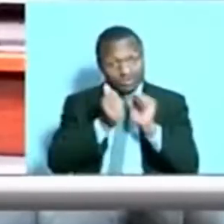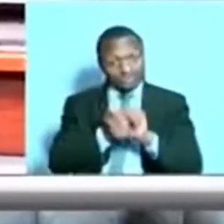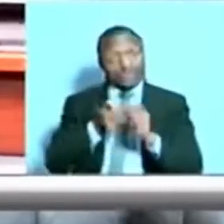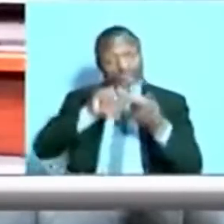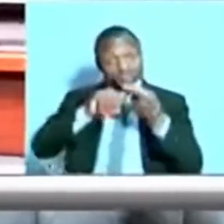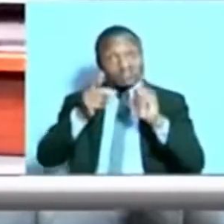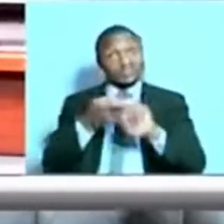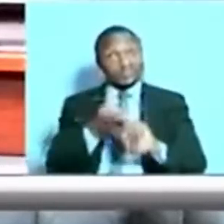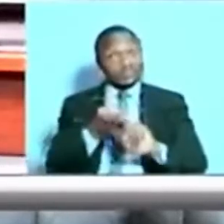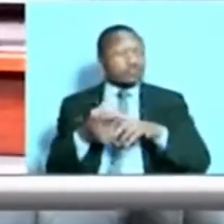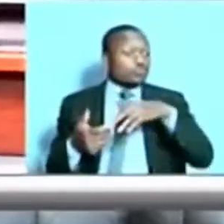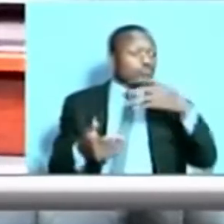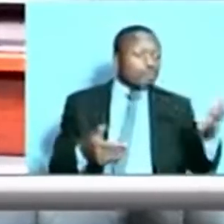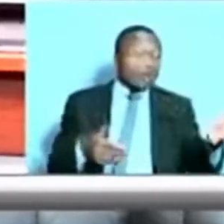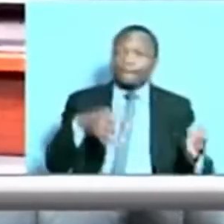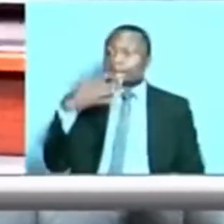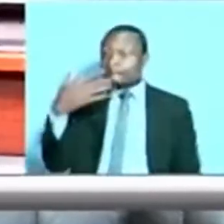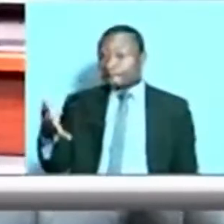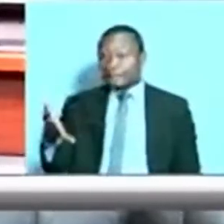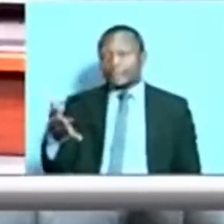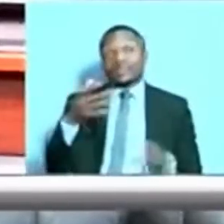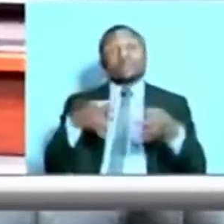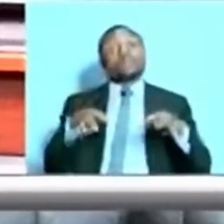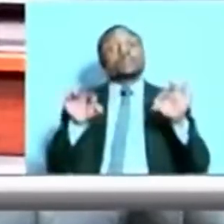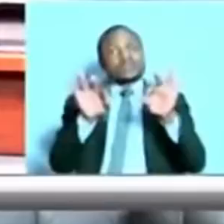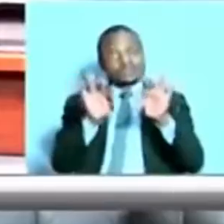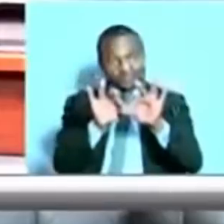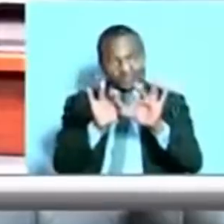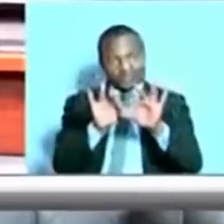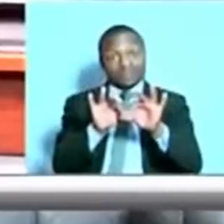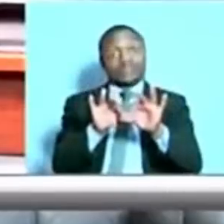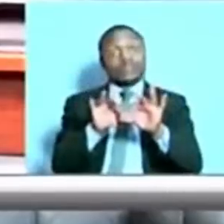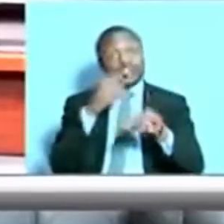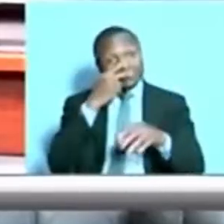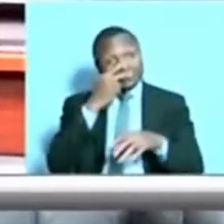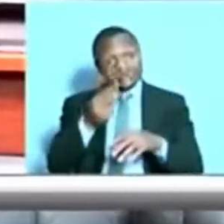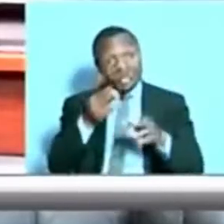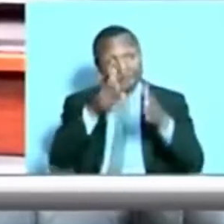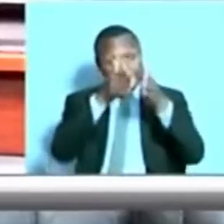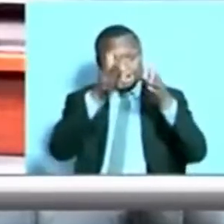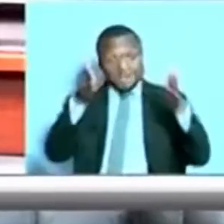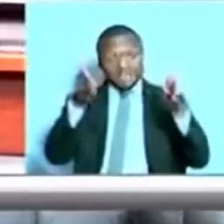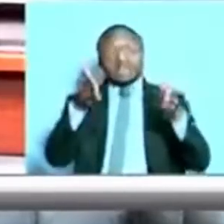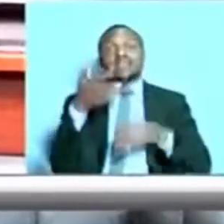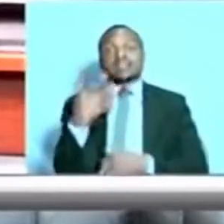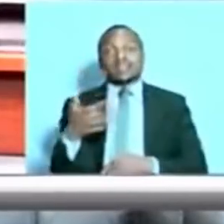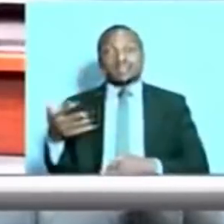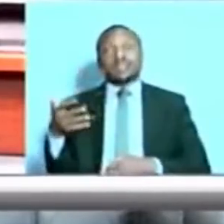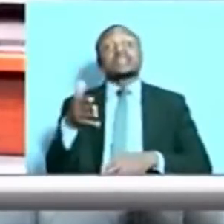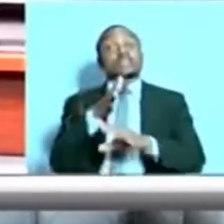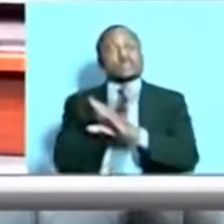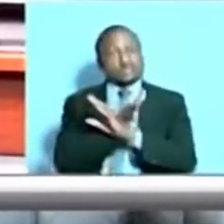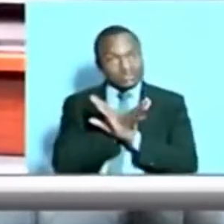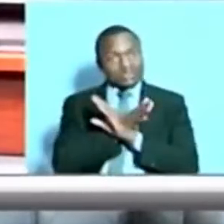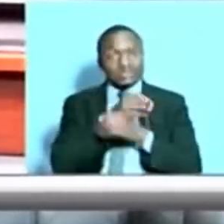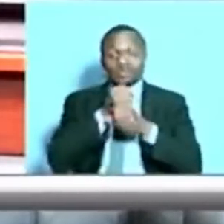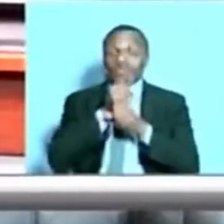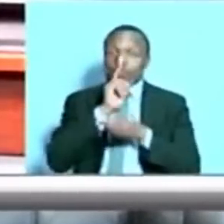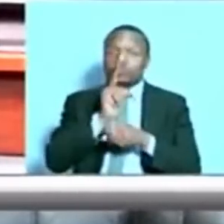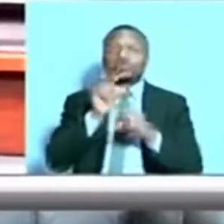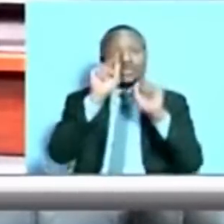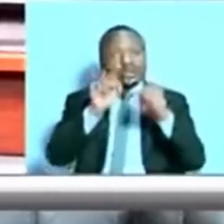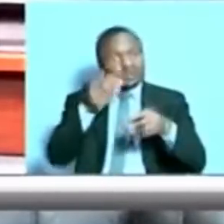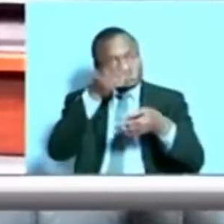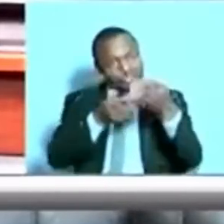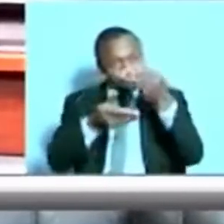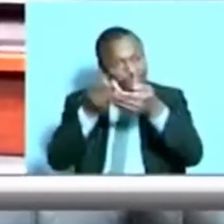from either right or left, it's important that we look at the bigger picture, which is Mother Zambia, to ensure that we